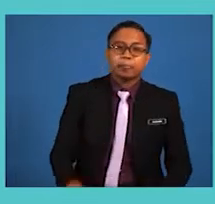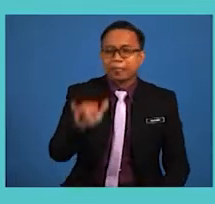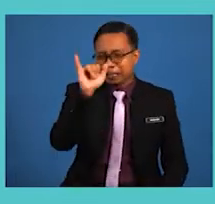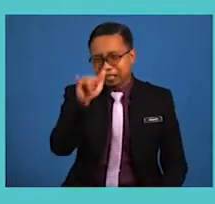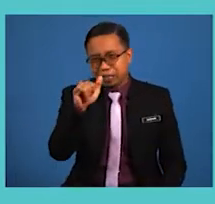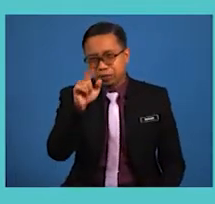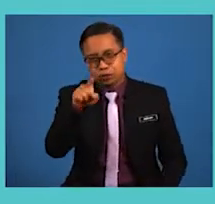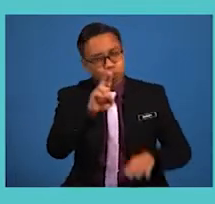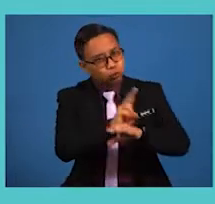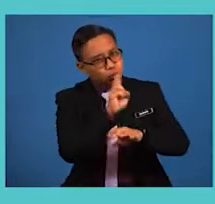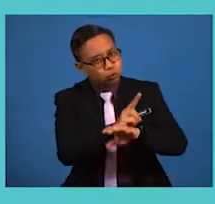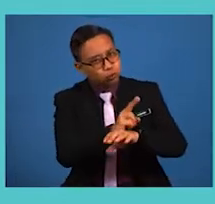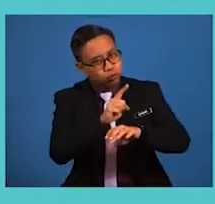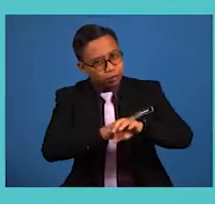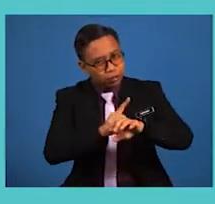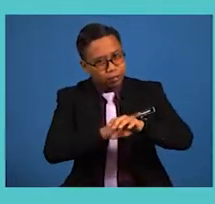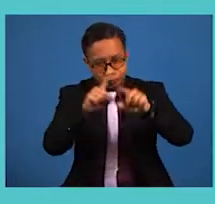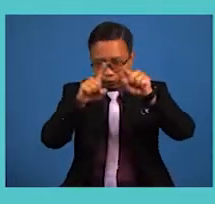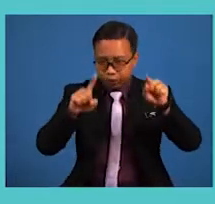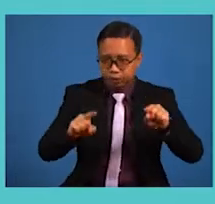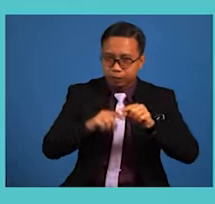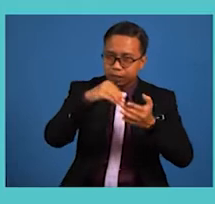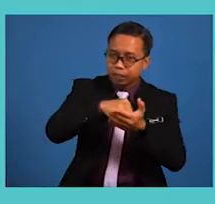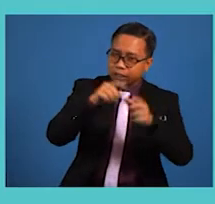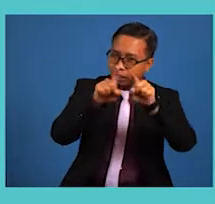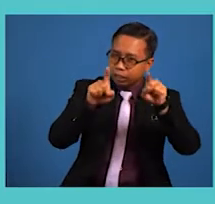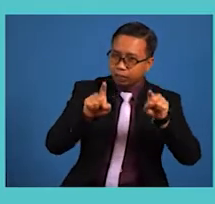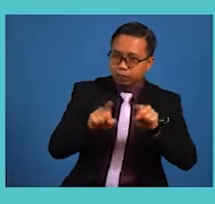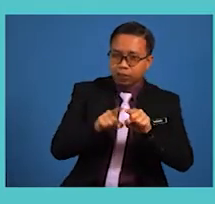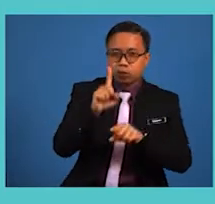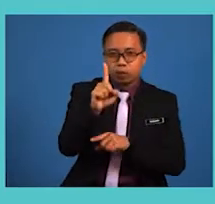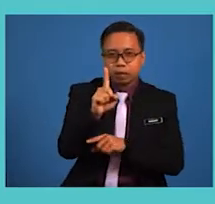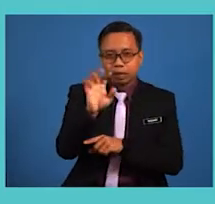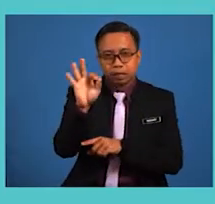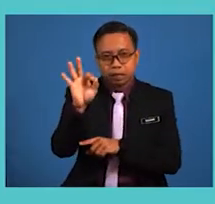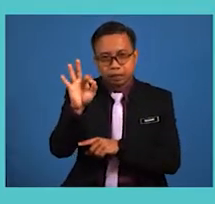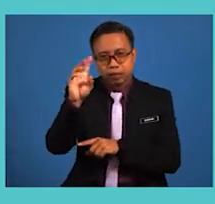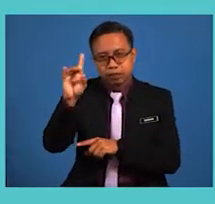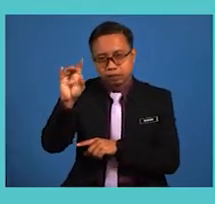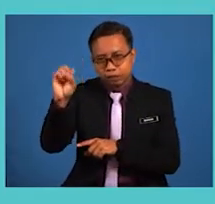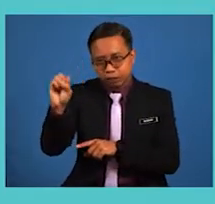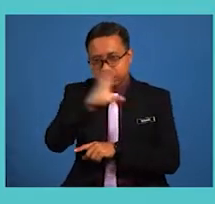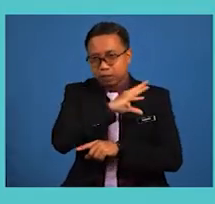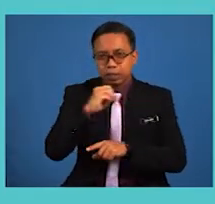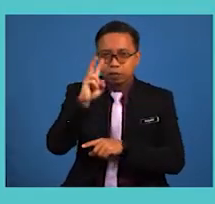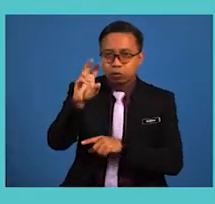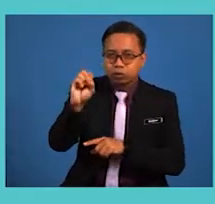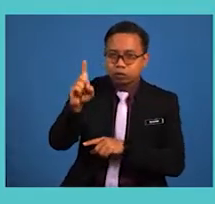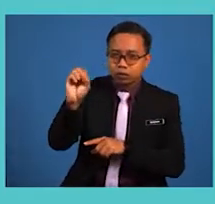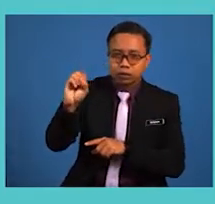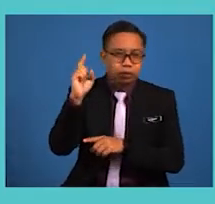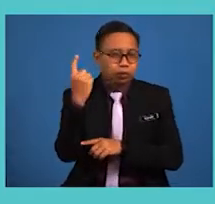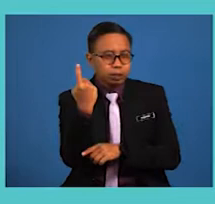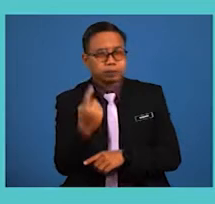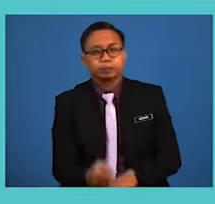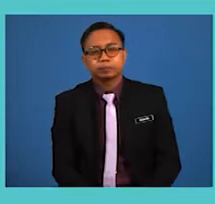Yes, you can only use the time frame stated in Table 1, which are 1970 and 2010